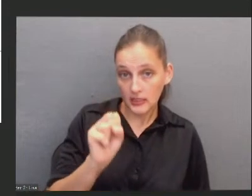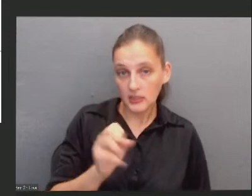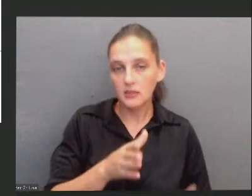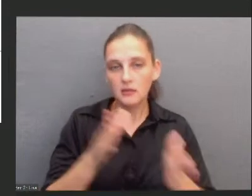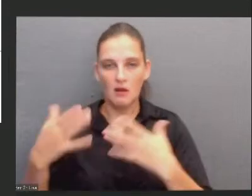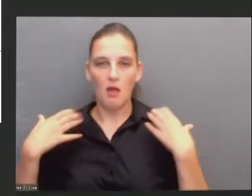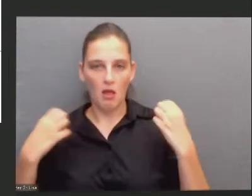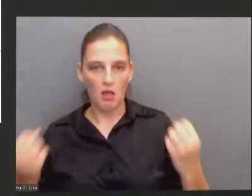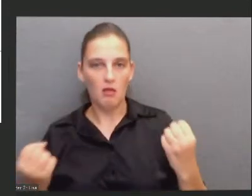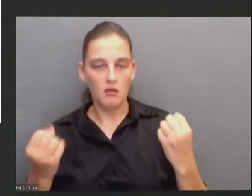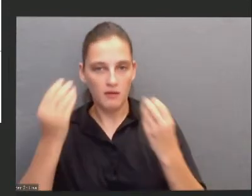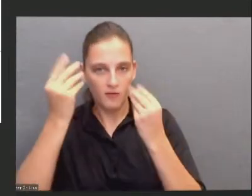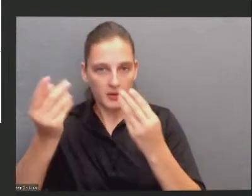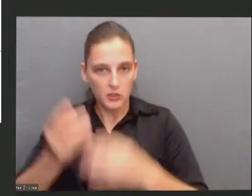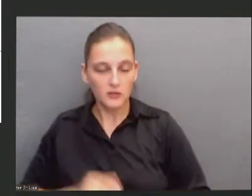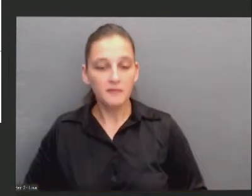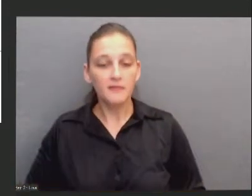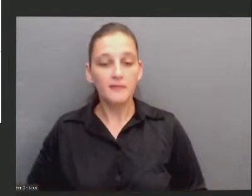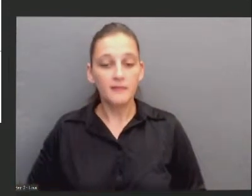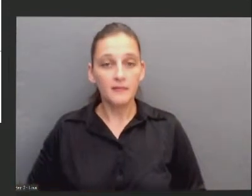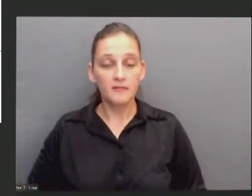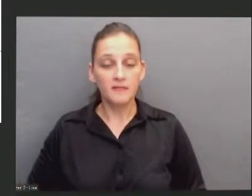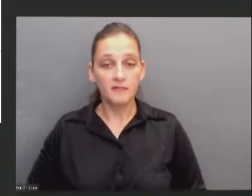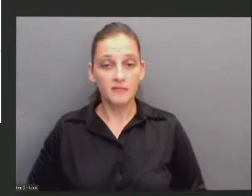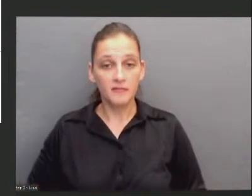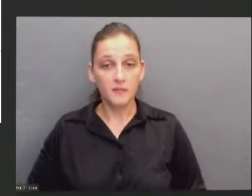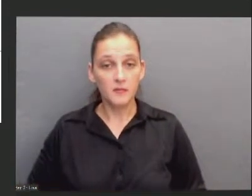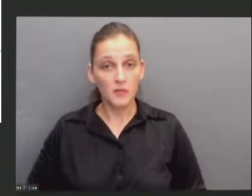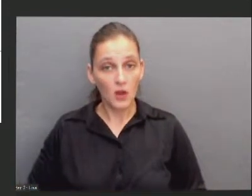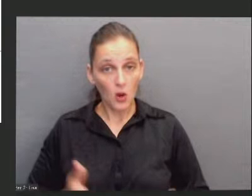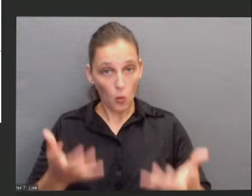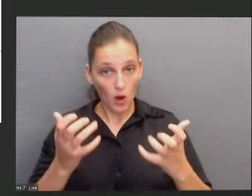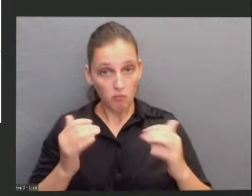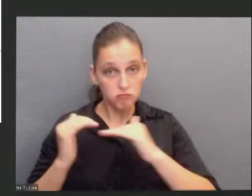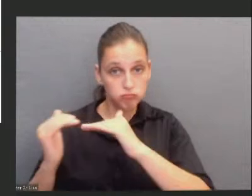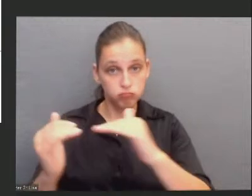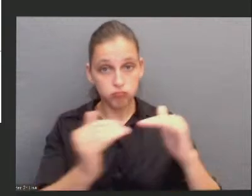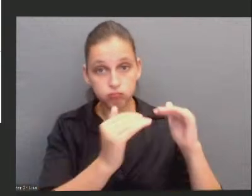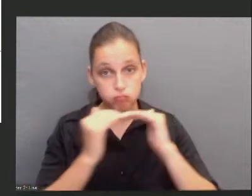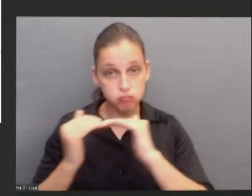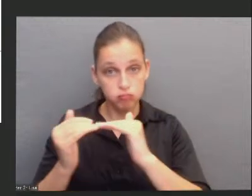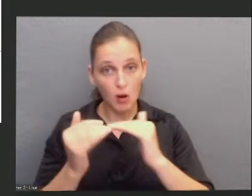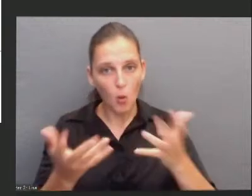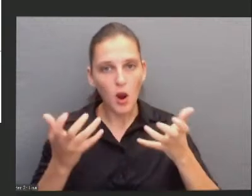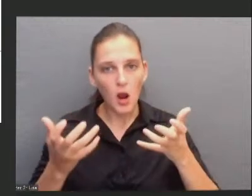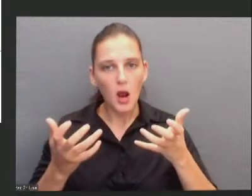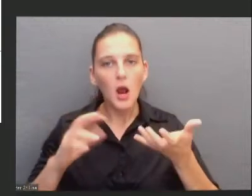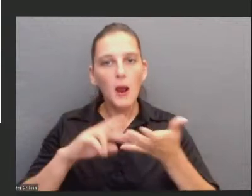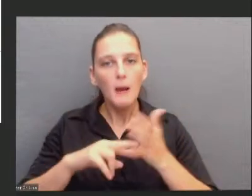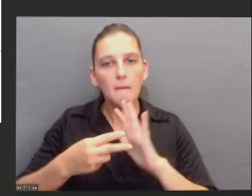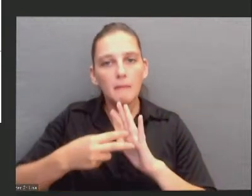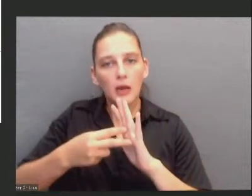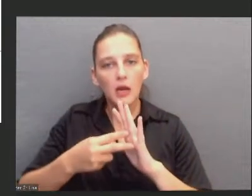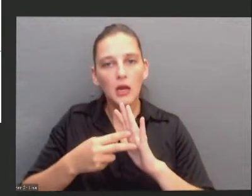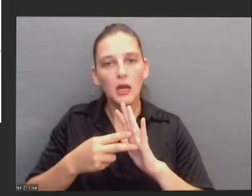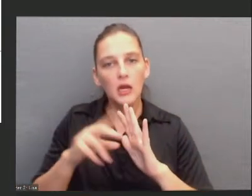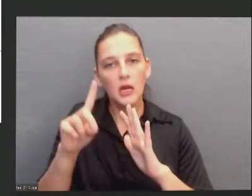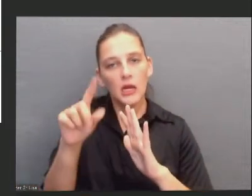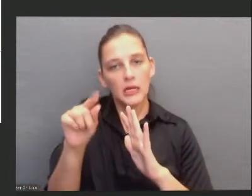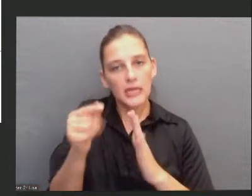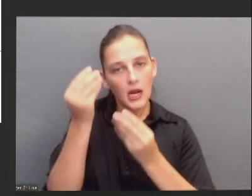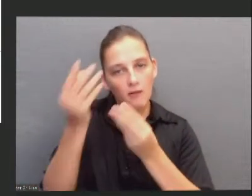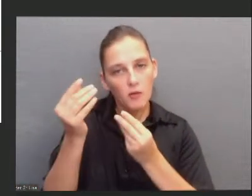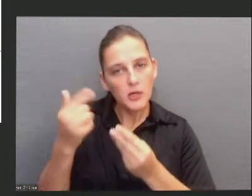critically important if we're going to advance equity that we disaggregate the data at the individual and community level so we